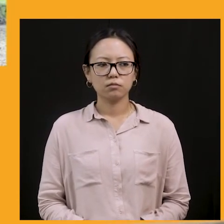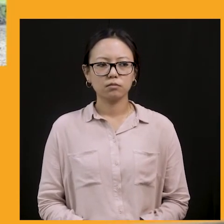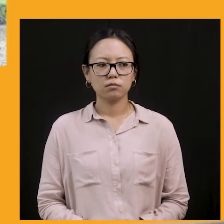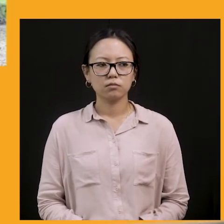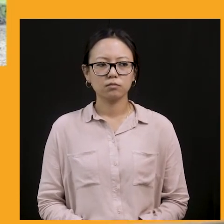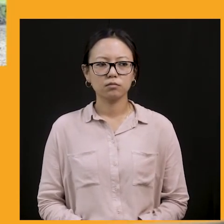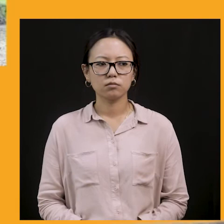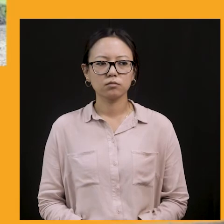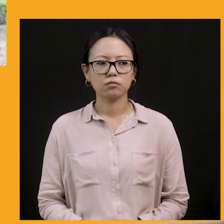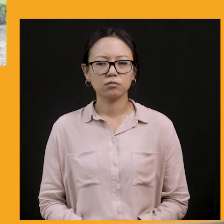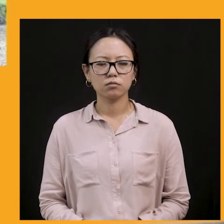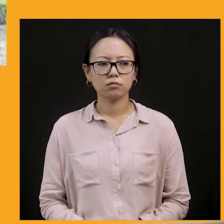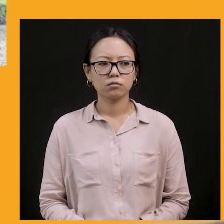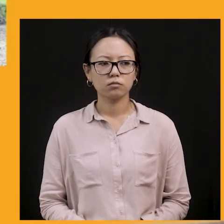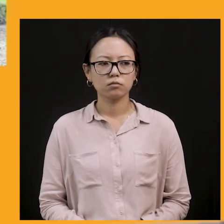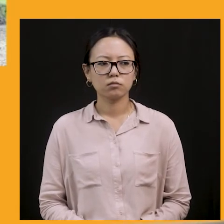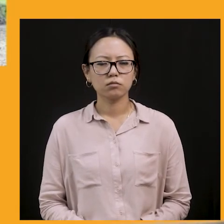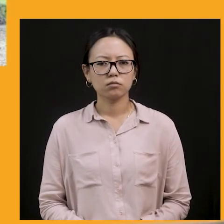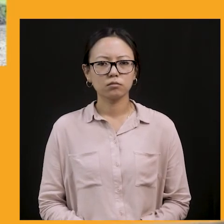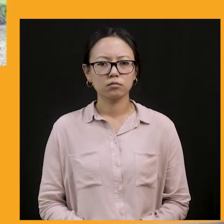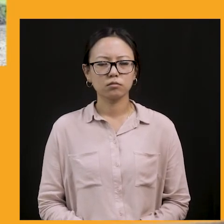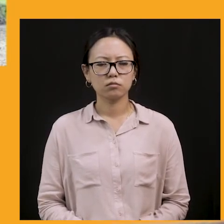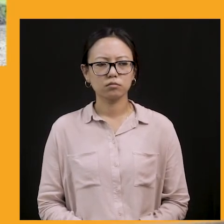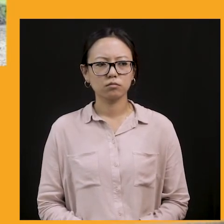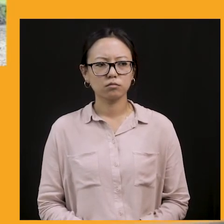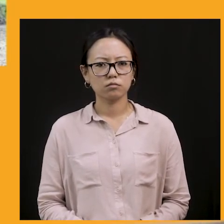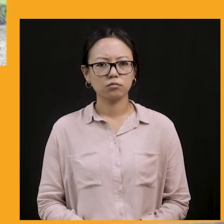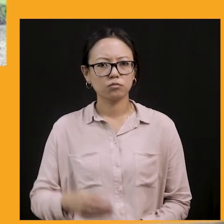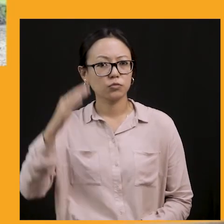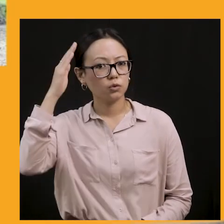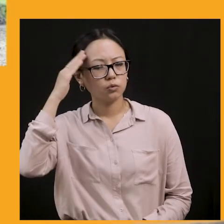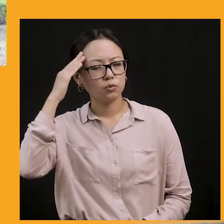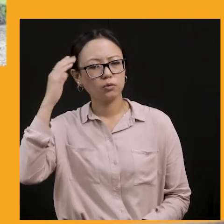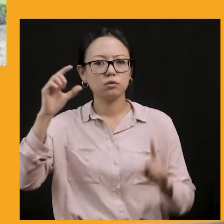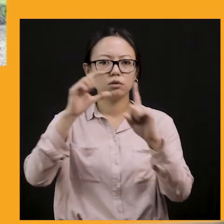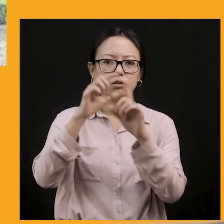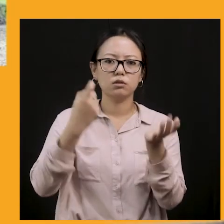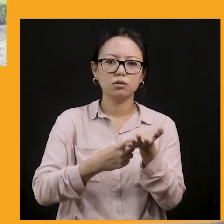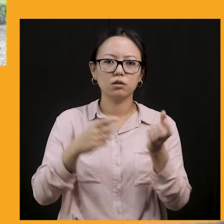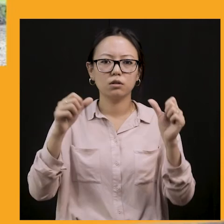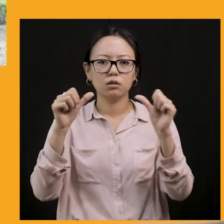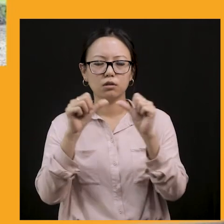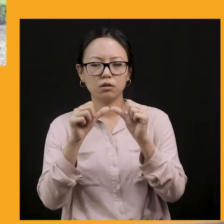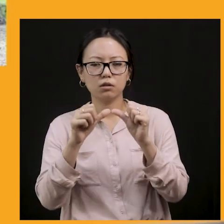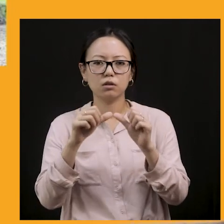with this? This one, this is a dragonfly. Okay?